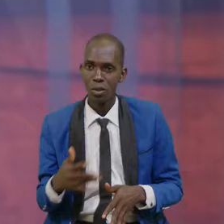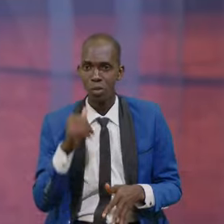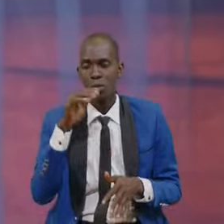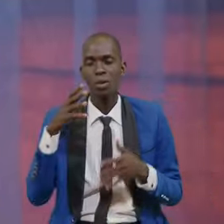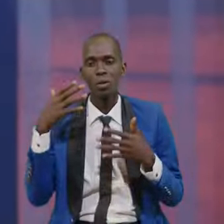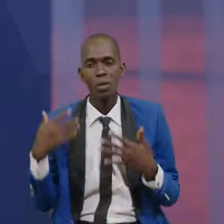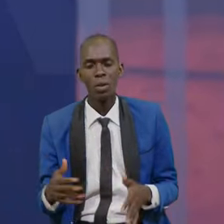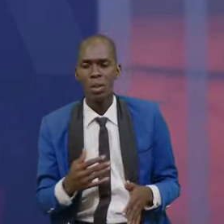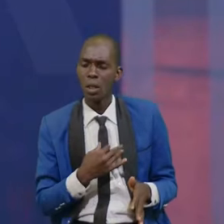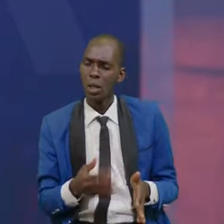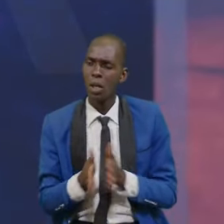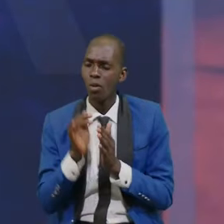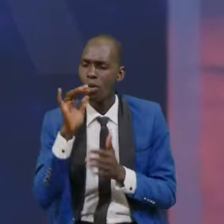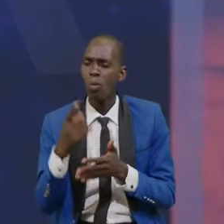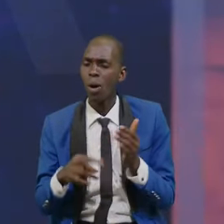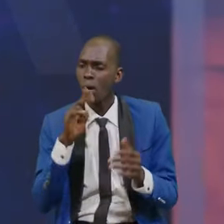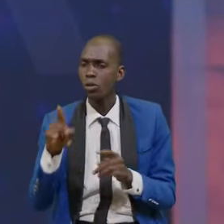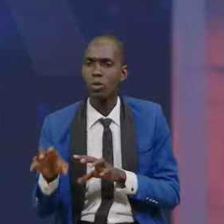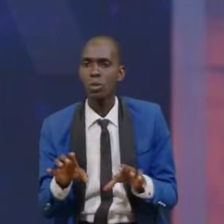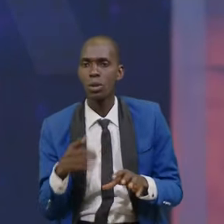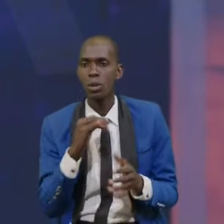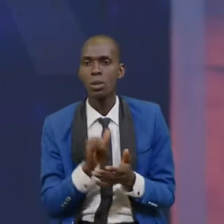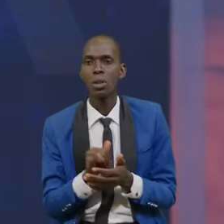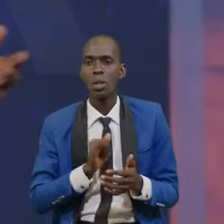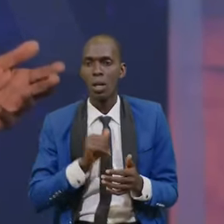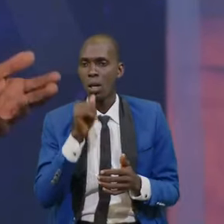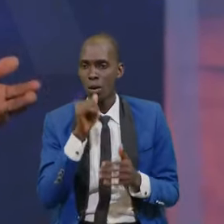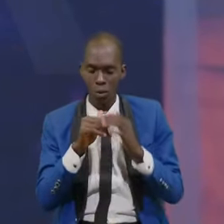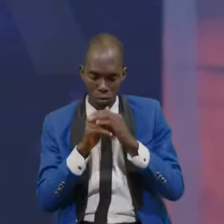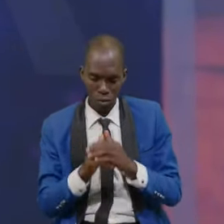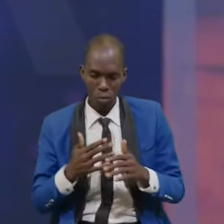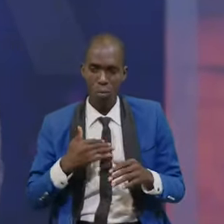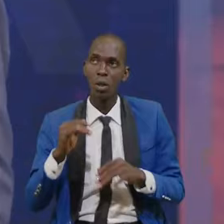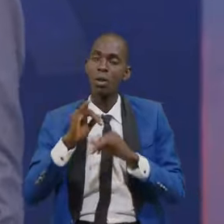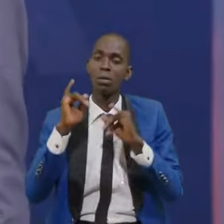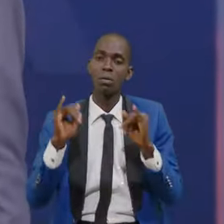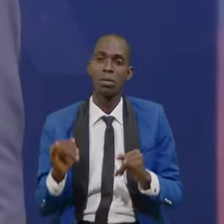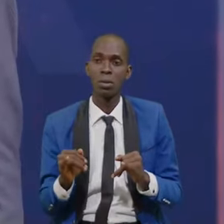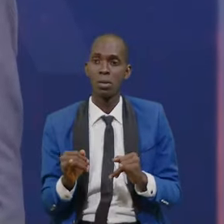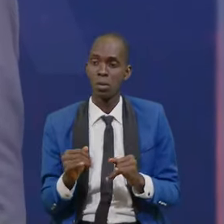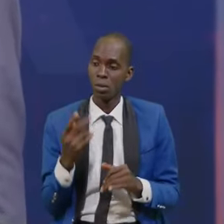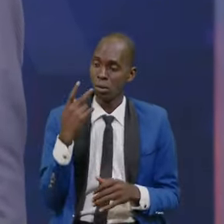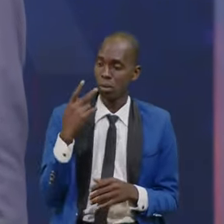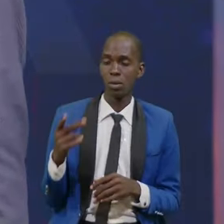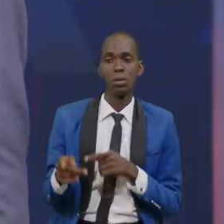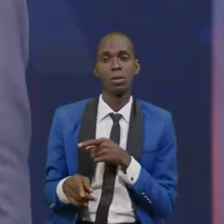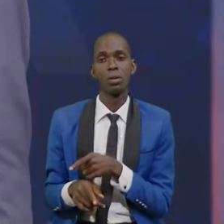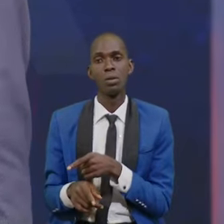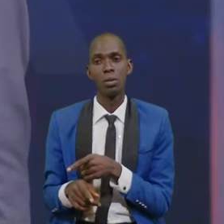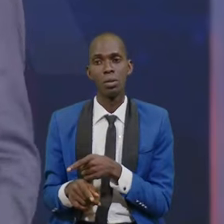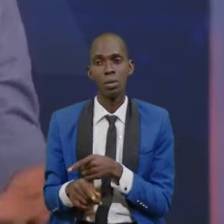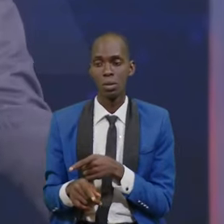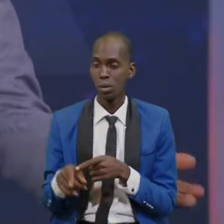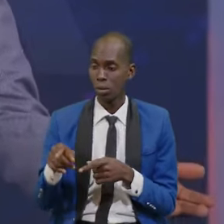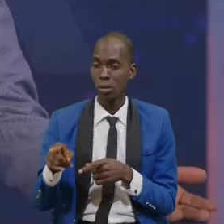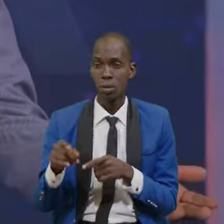said, woman, what are you doing? And she said, I'm worshiping my God. I said, your God, look at this God that